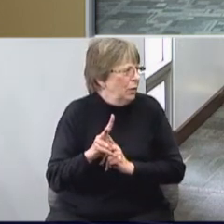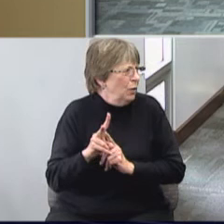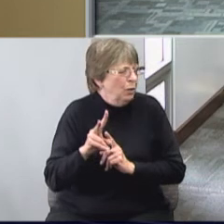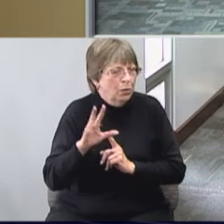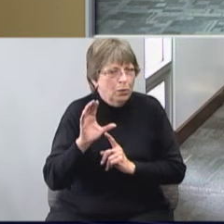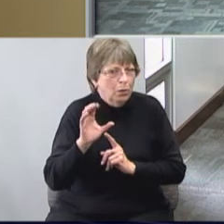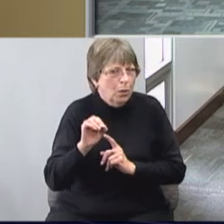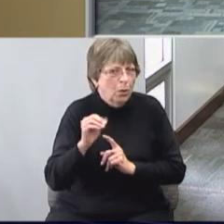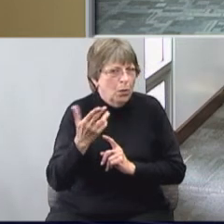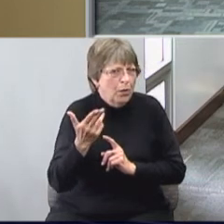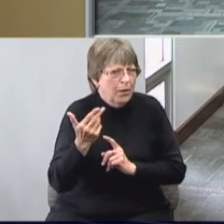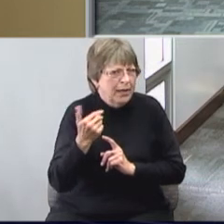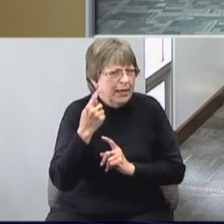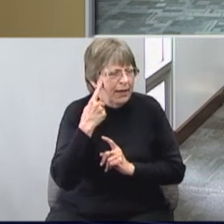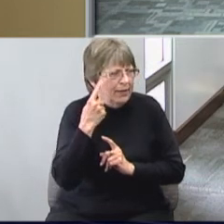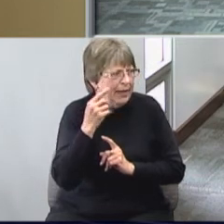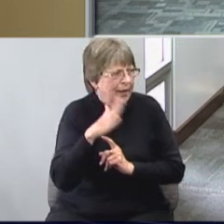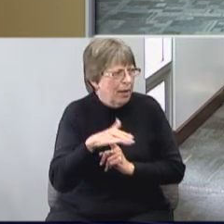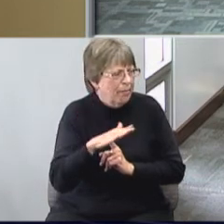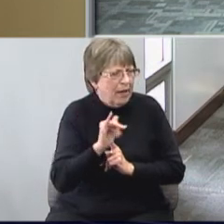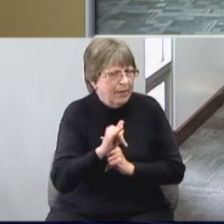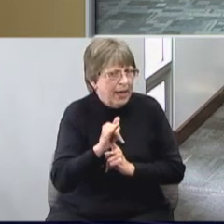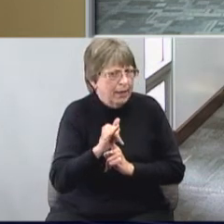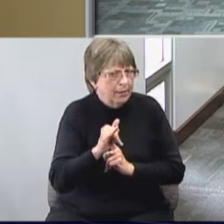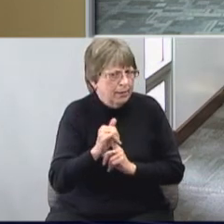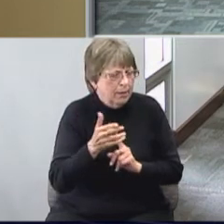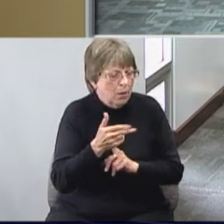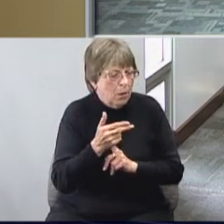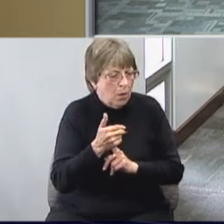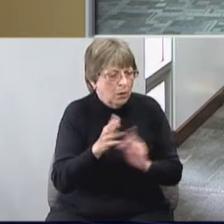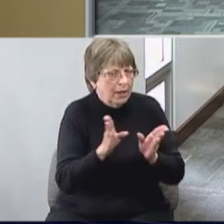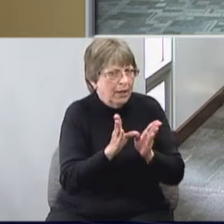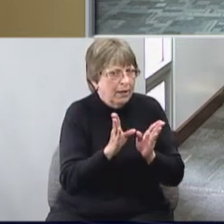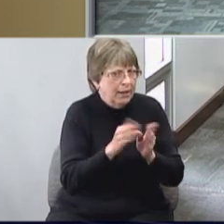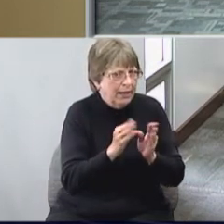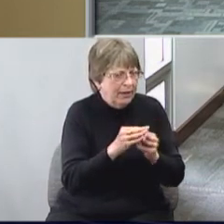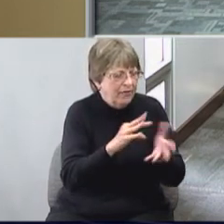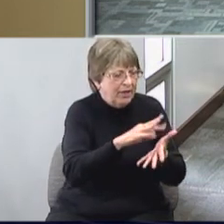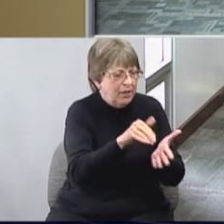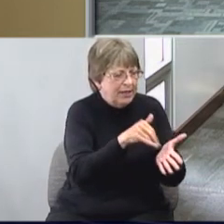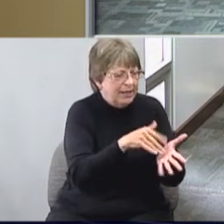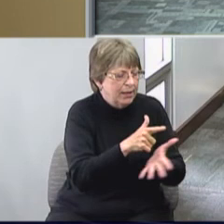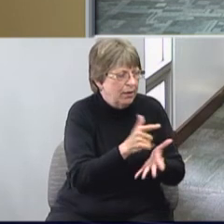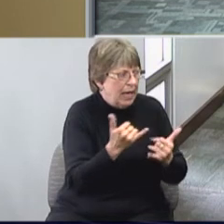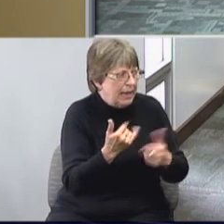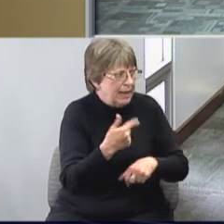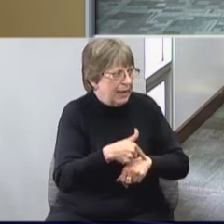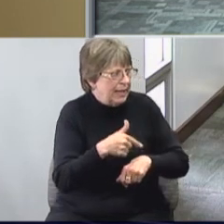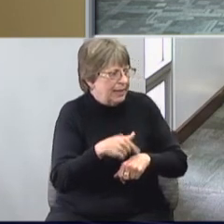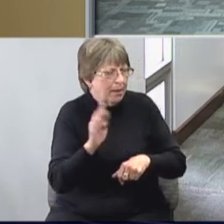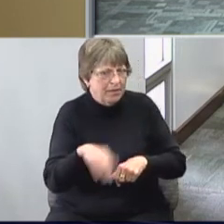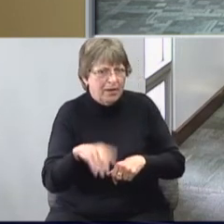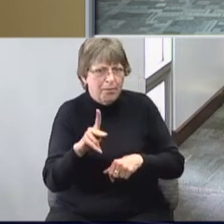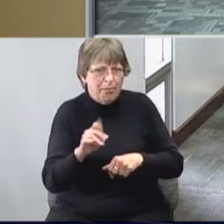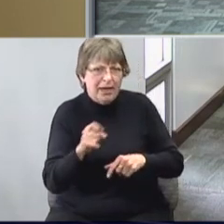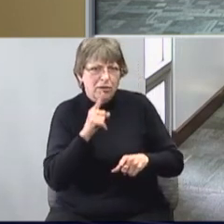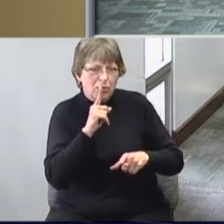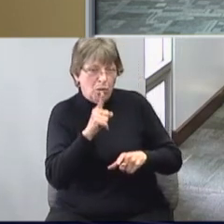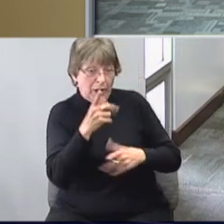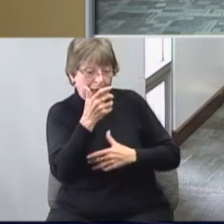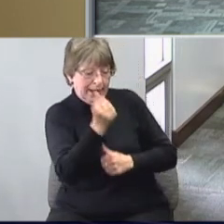2013, I think, about the property. And this time, the banks were really